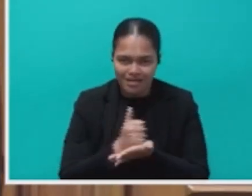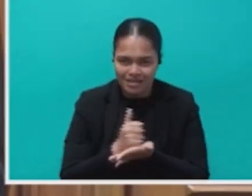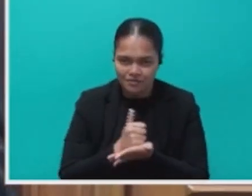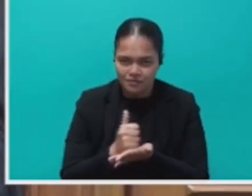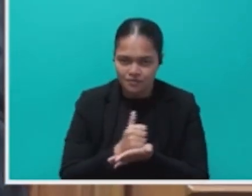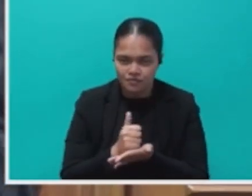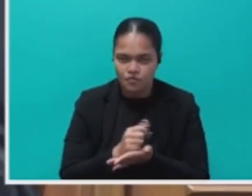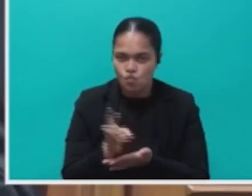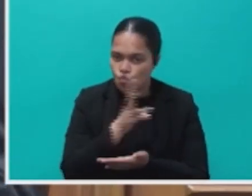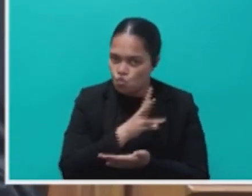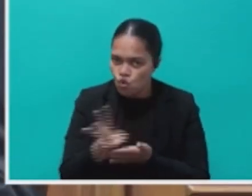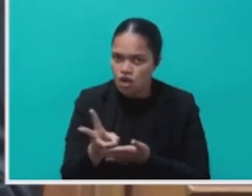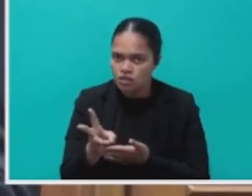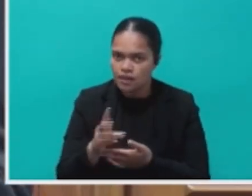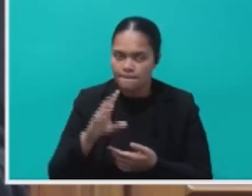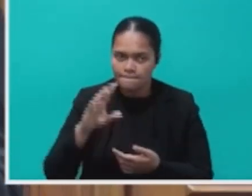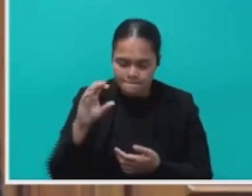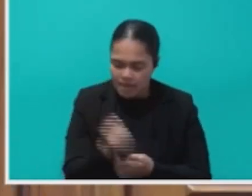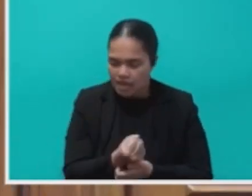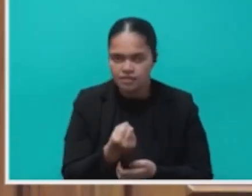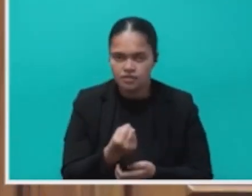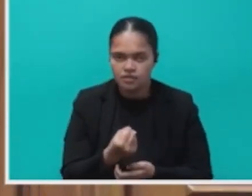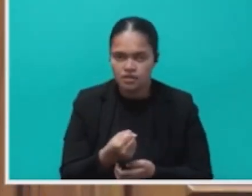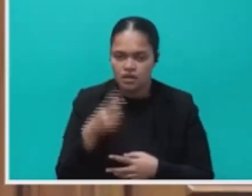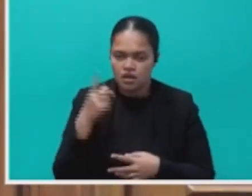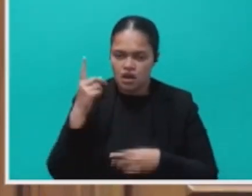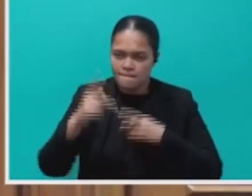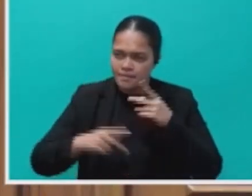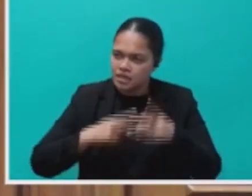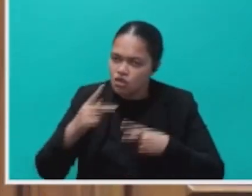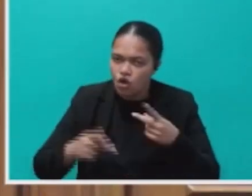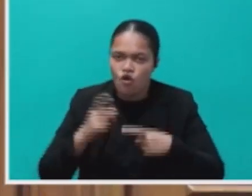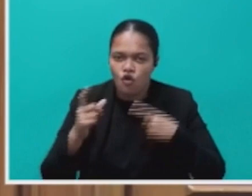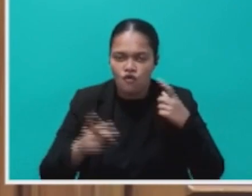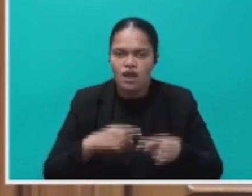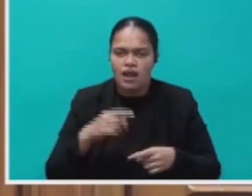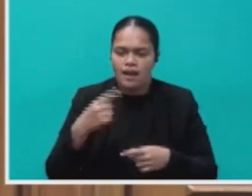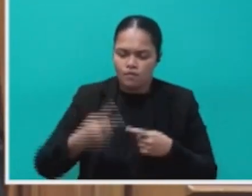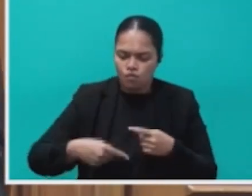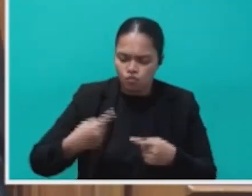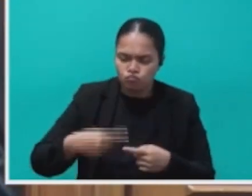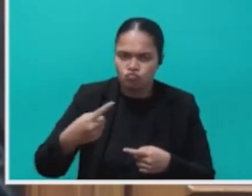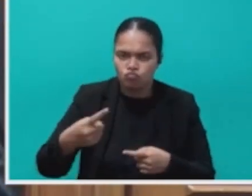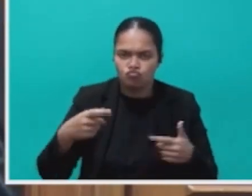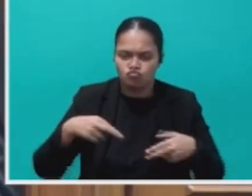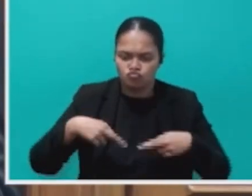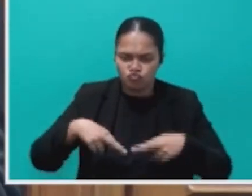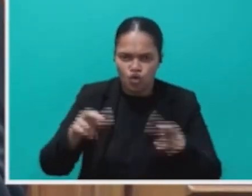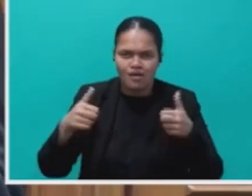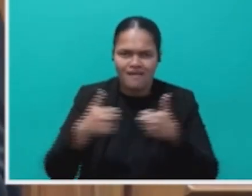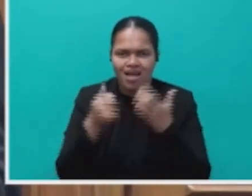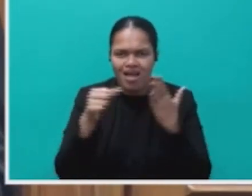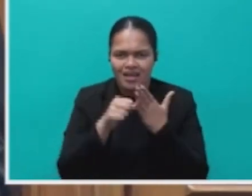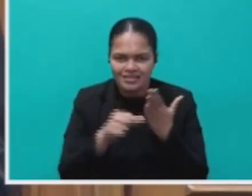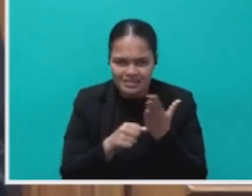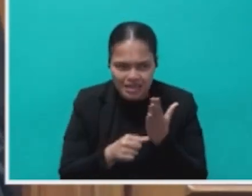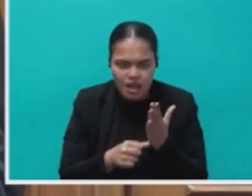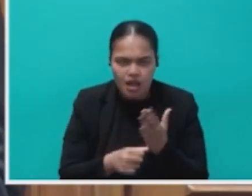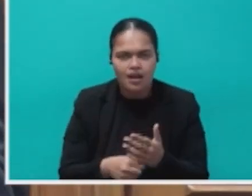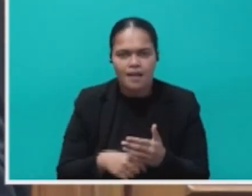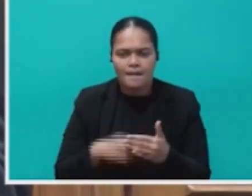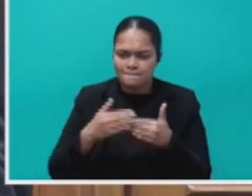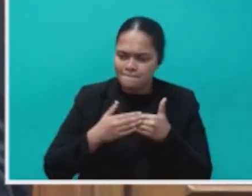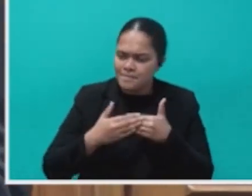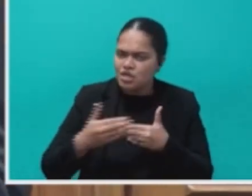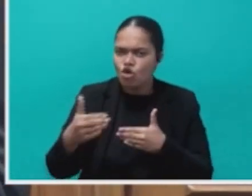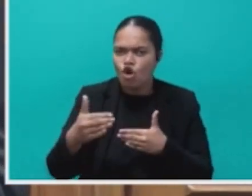words, beyond reactive press conferences, and beyond post-accident articles, beyond